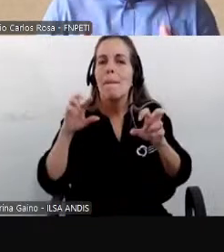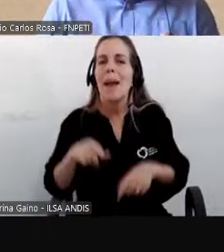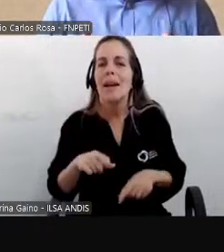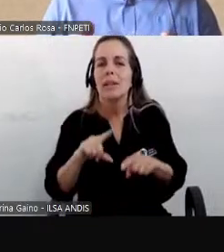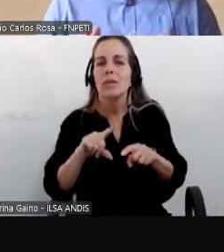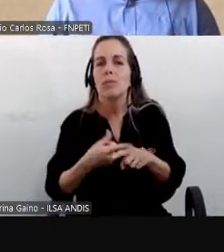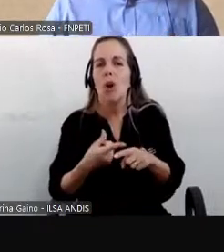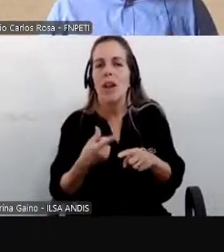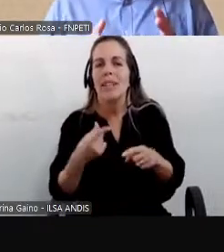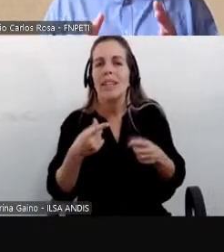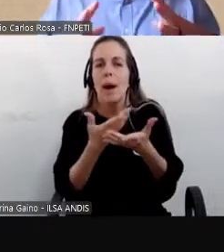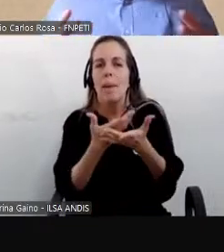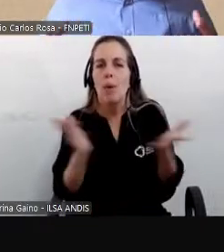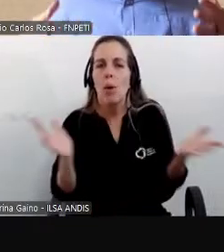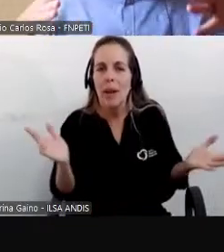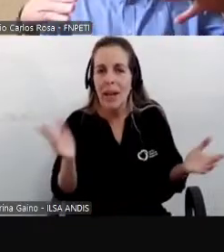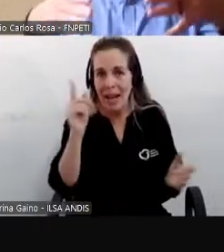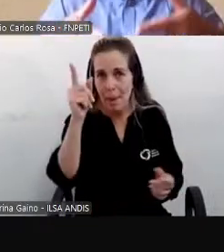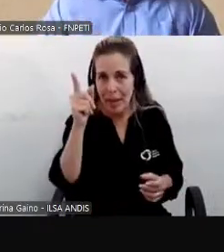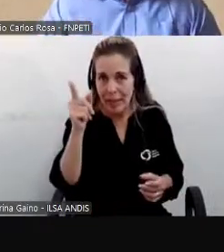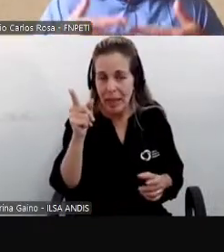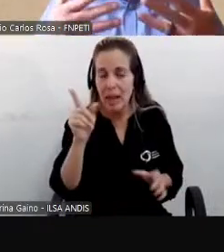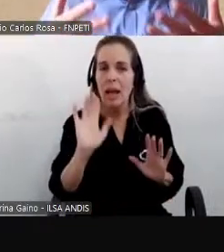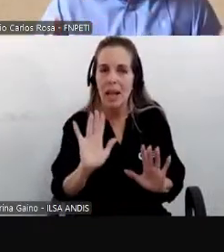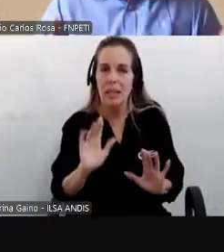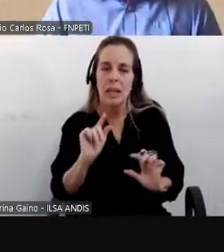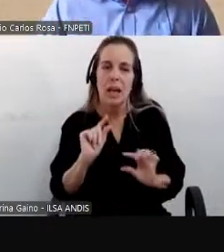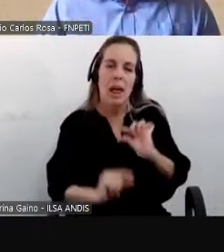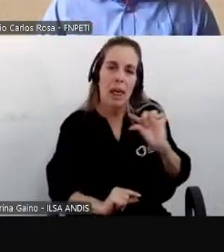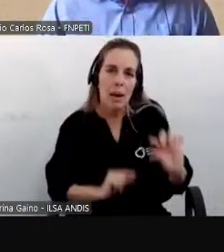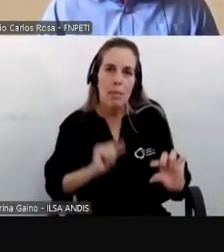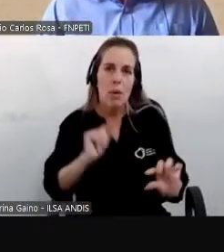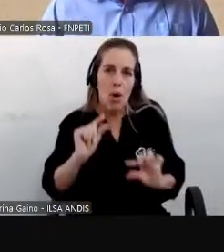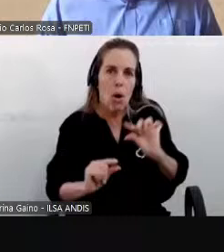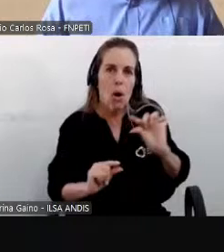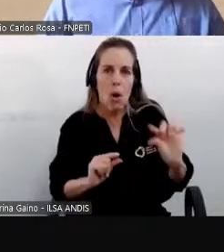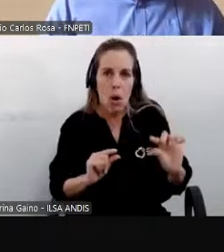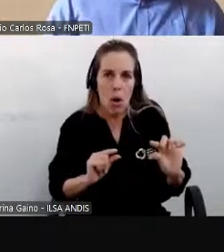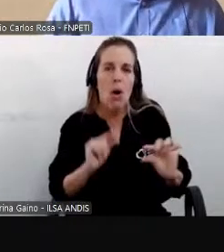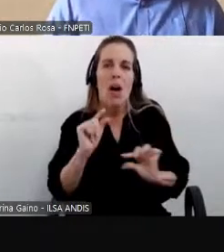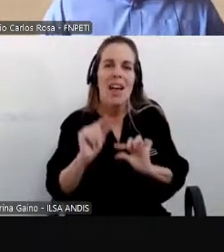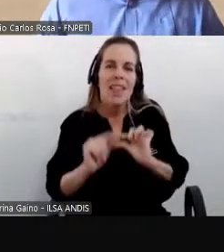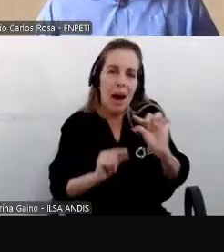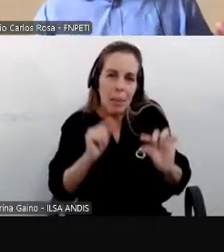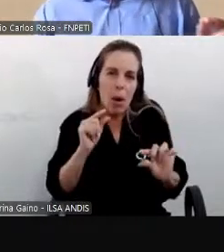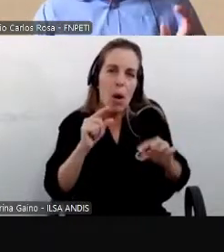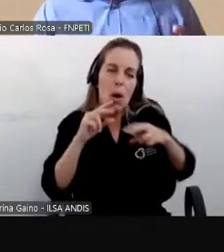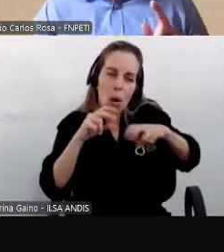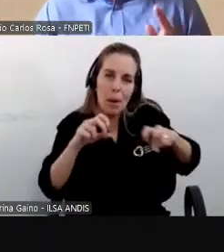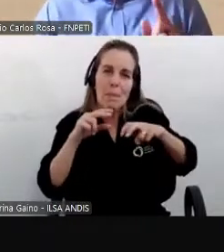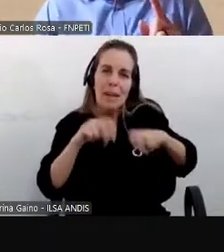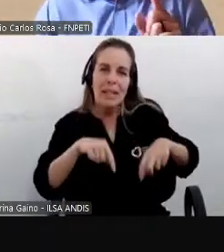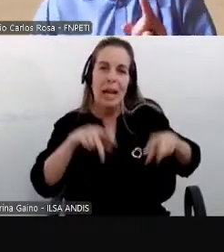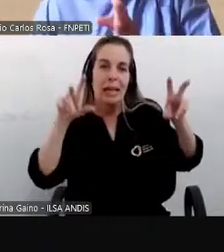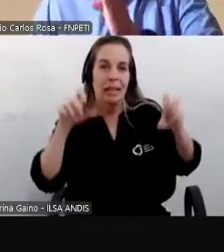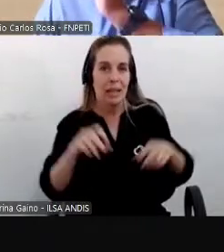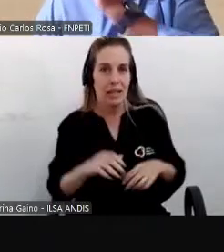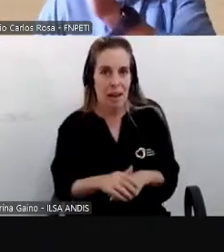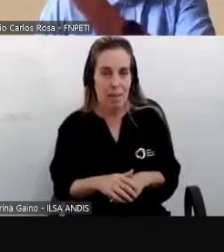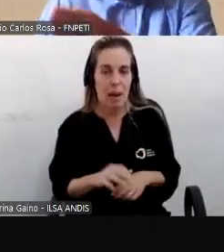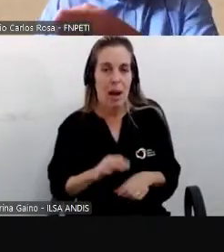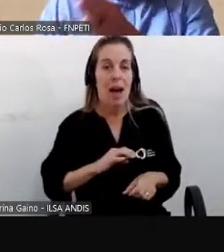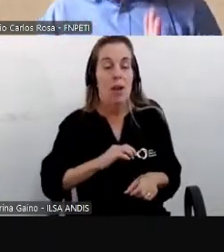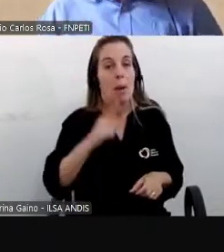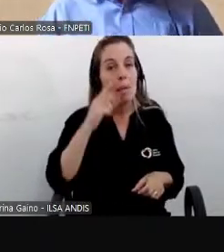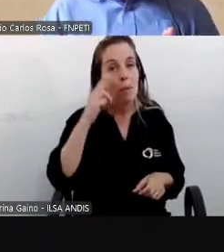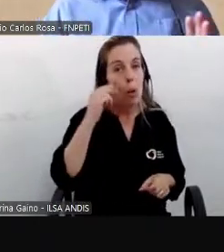and some public policies were developed that little by little would start looking into this